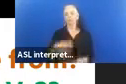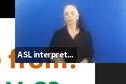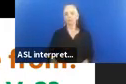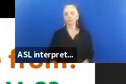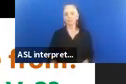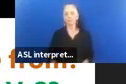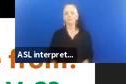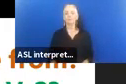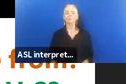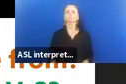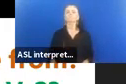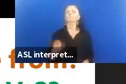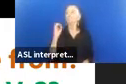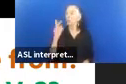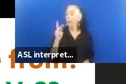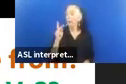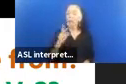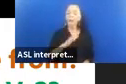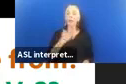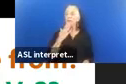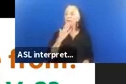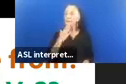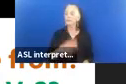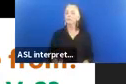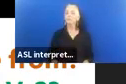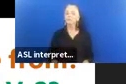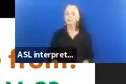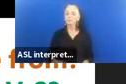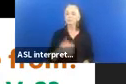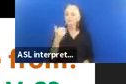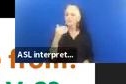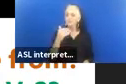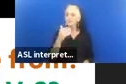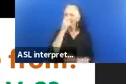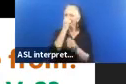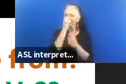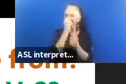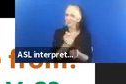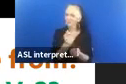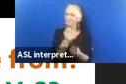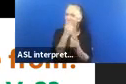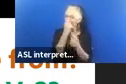Great. Okay, excellent. Thank you. That's super interesting and